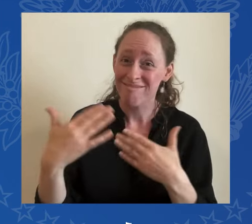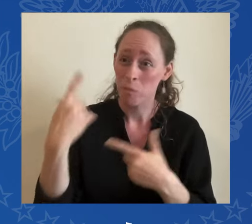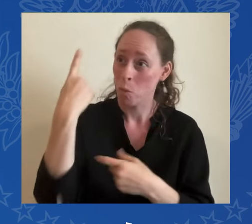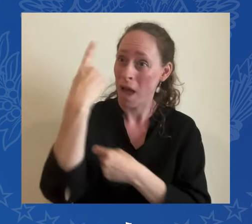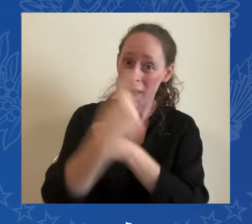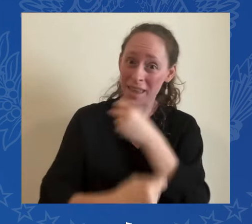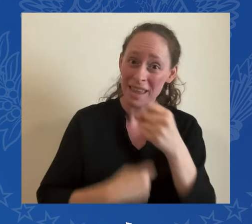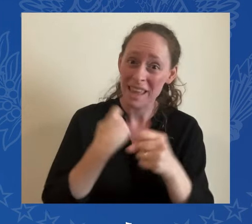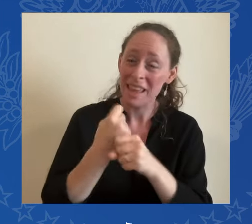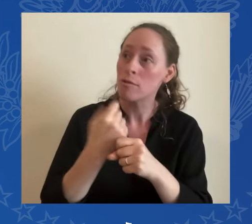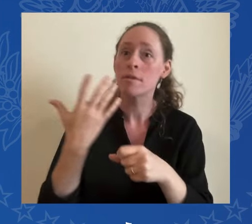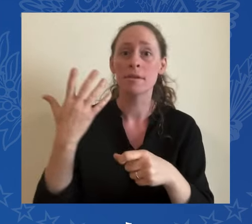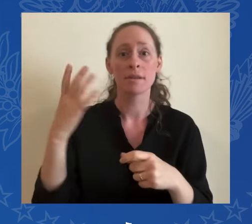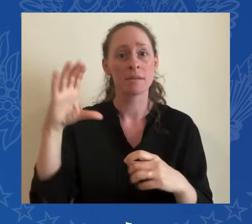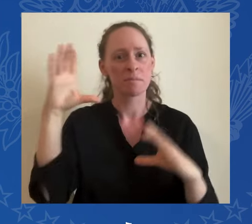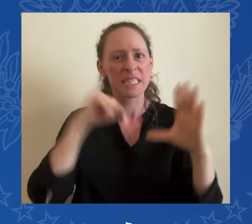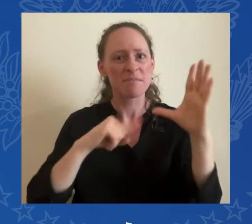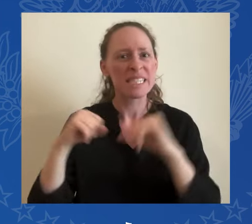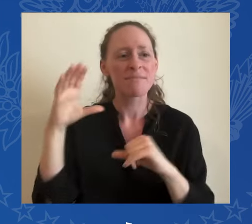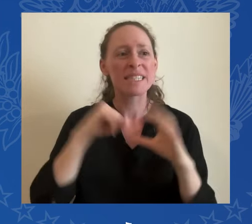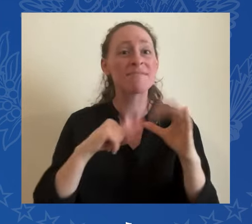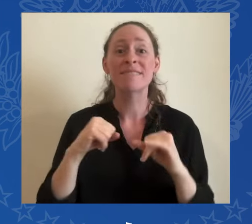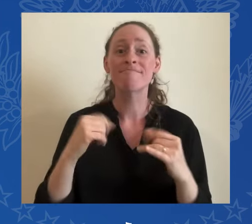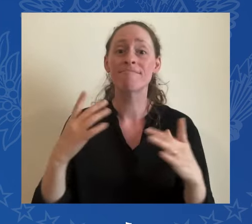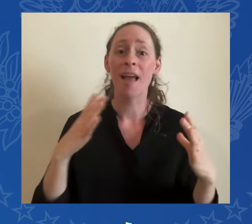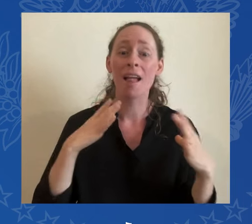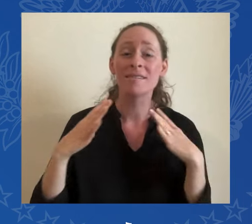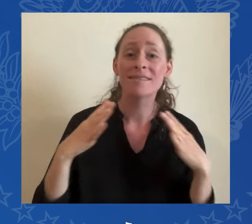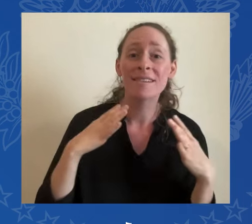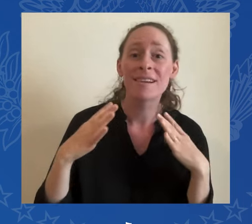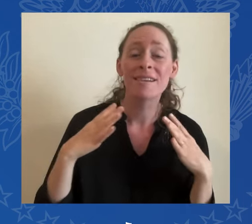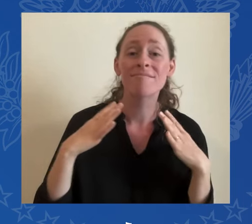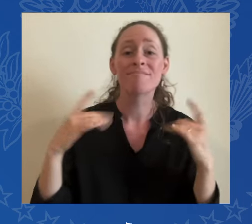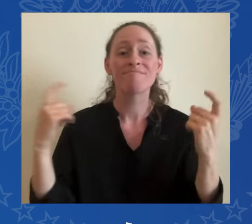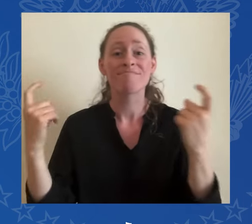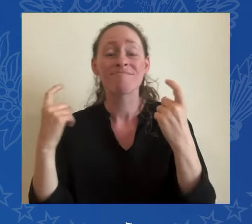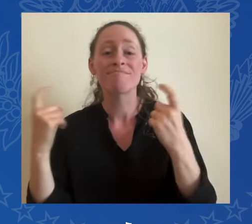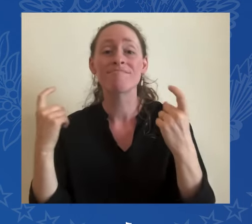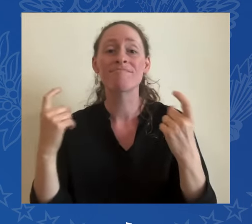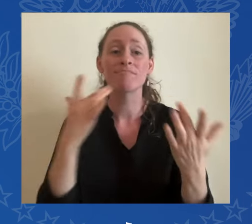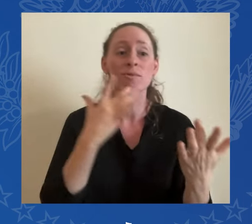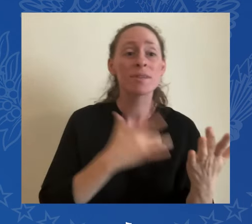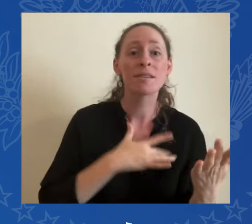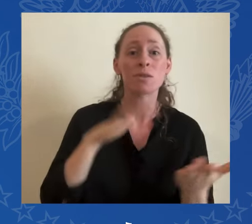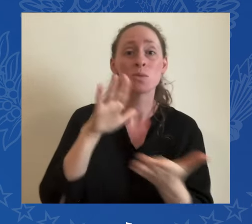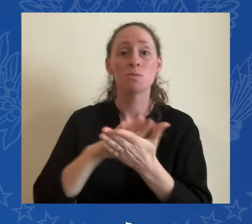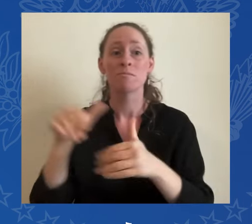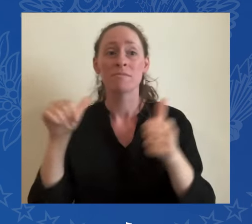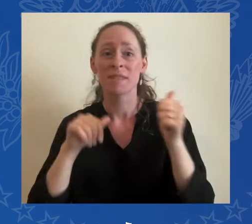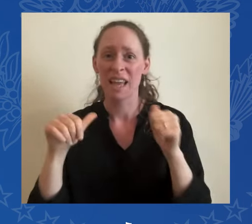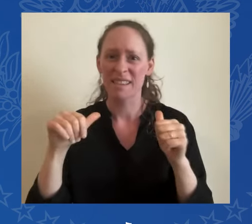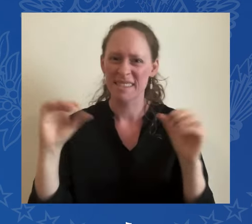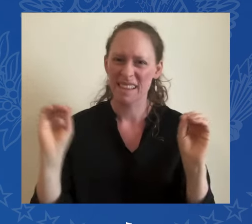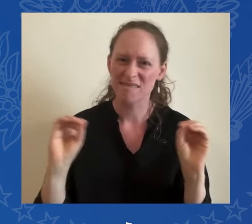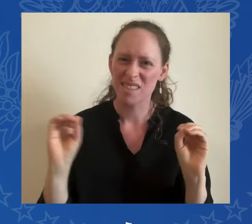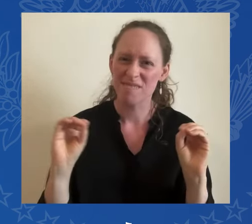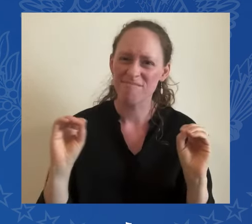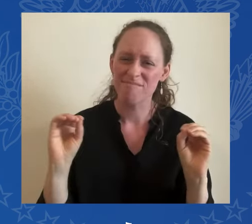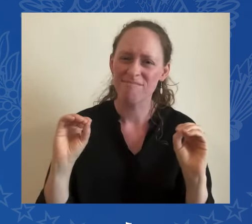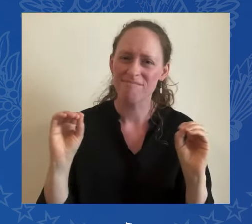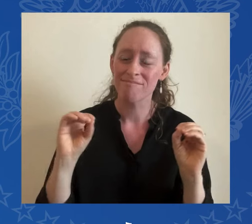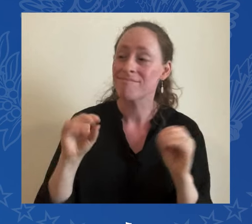smile. A year of everyday joys gone forever. The bend of his smile, the